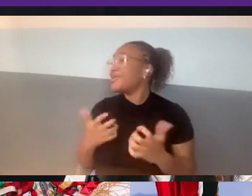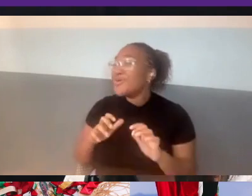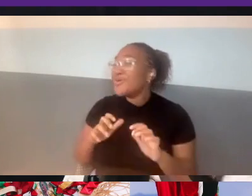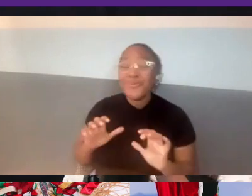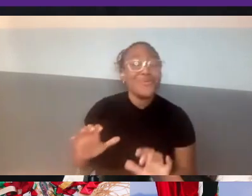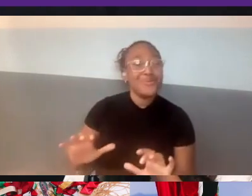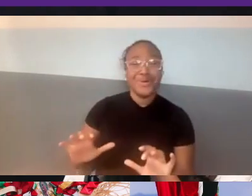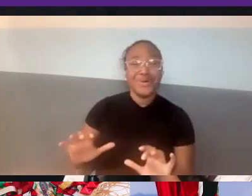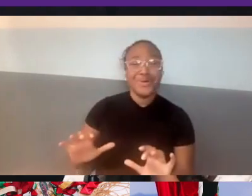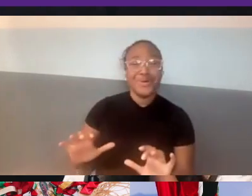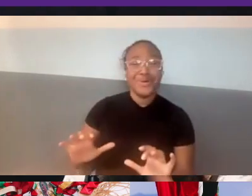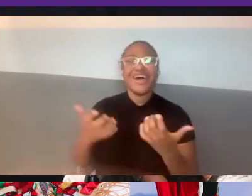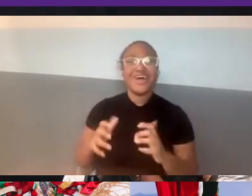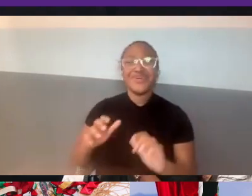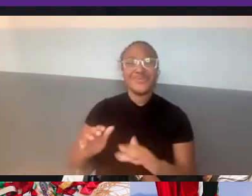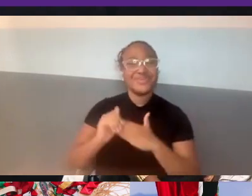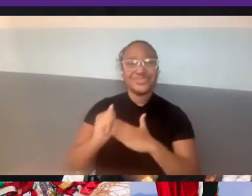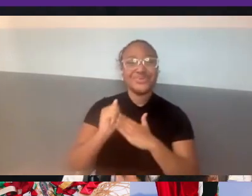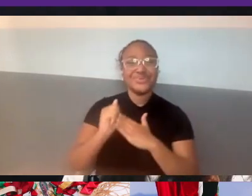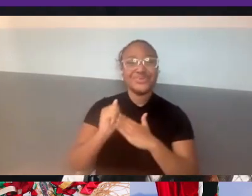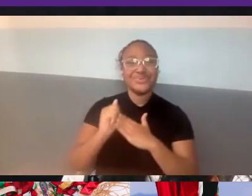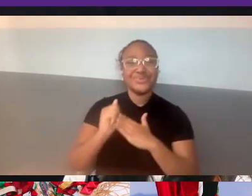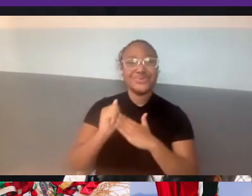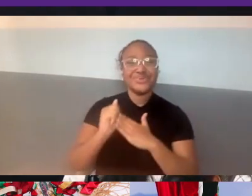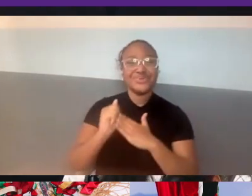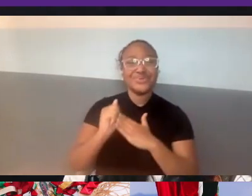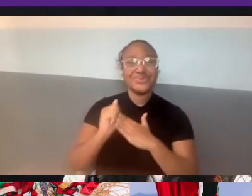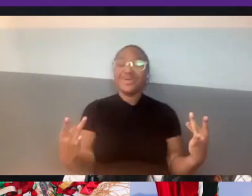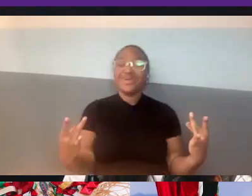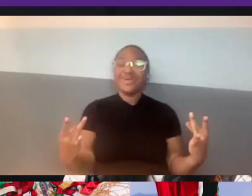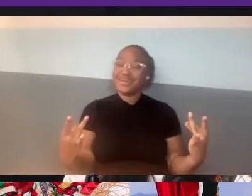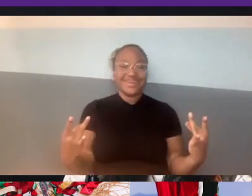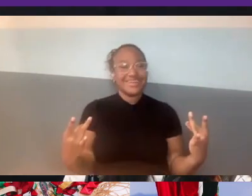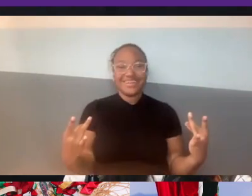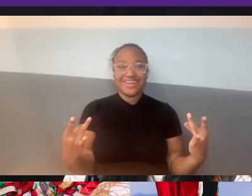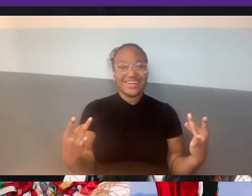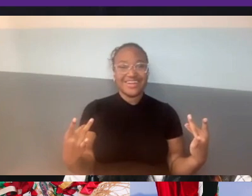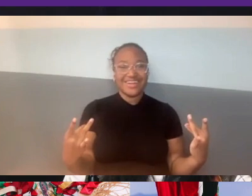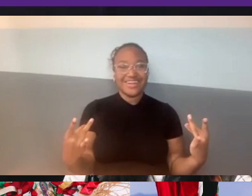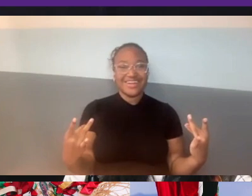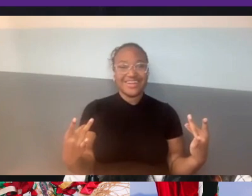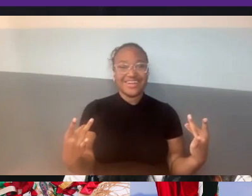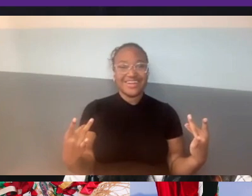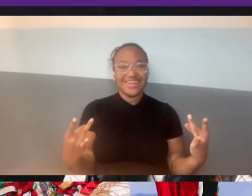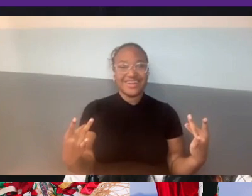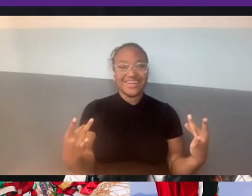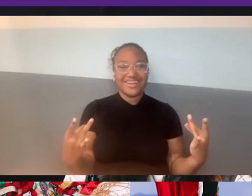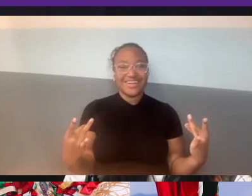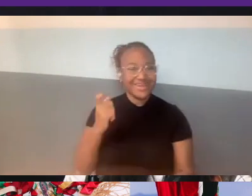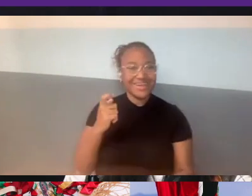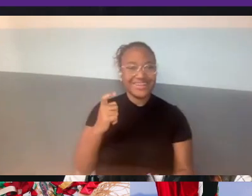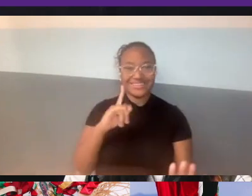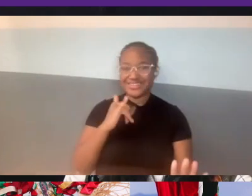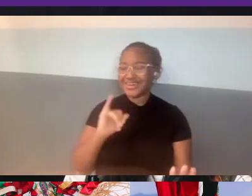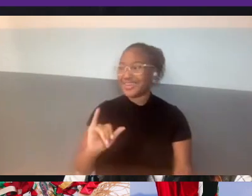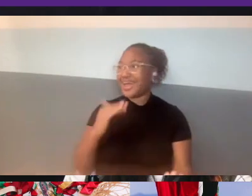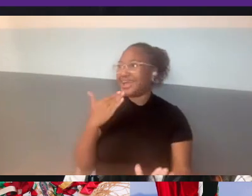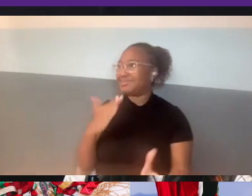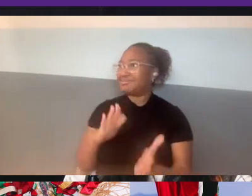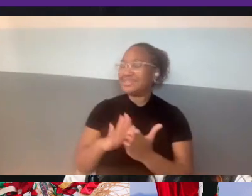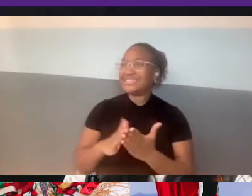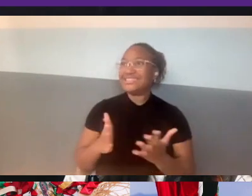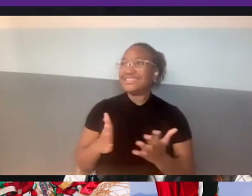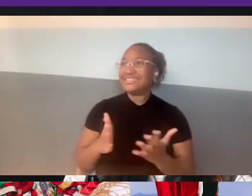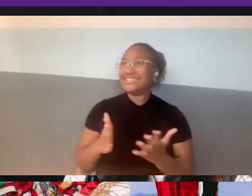be cringe. But to lean into that and, like, stop relying on the artist to do it and jump in. And that's